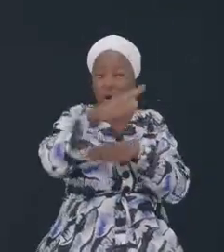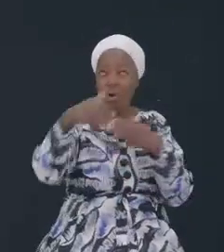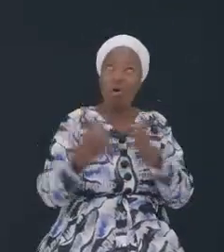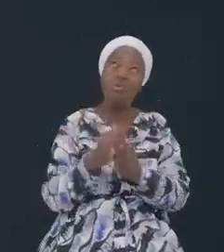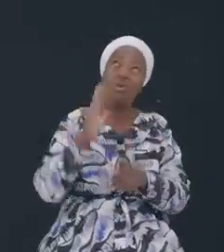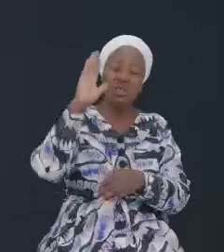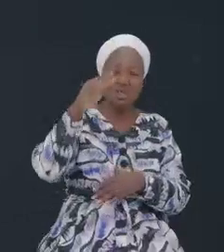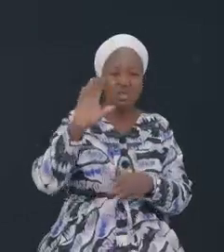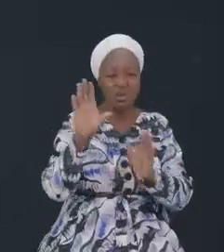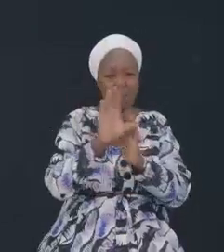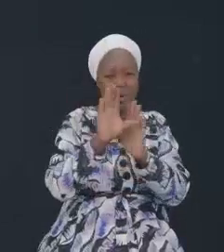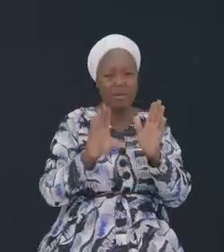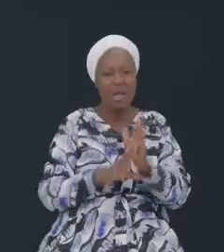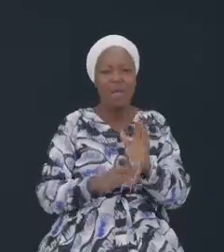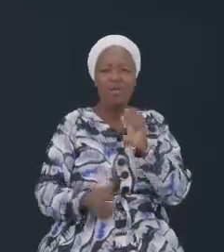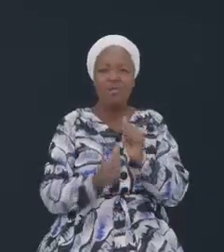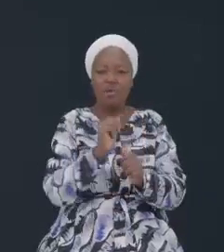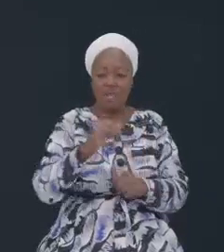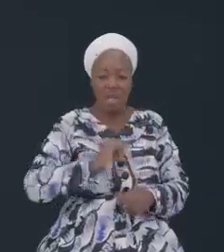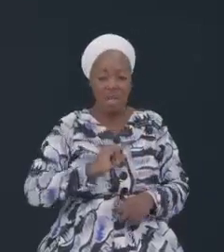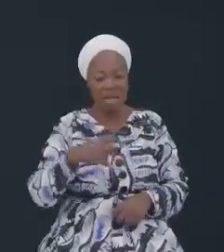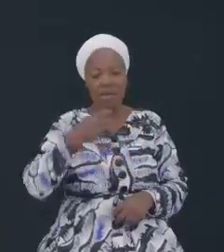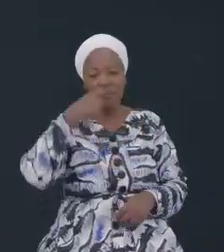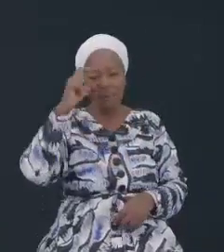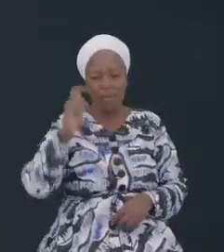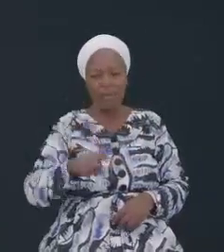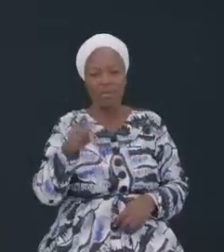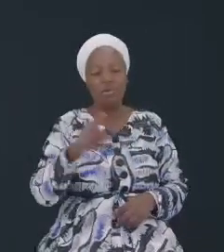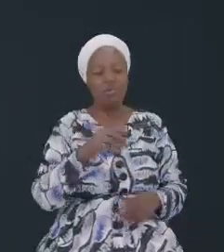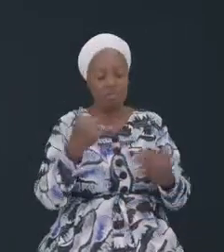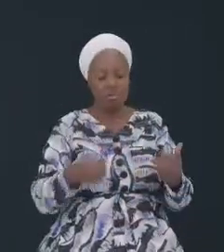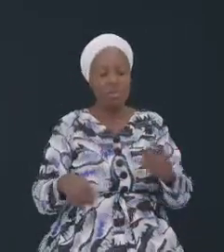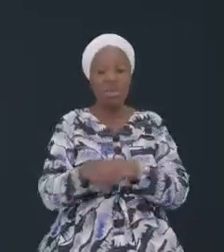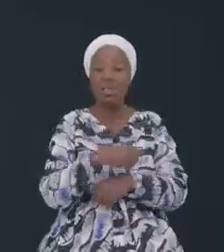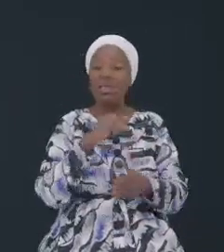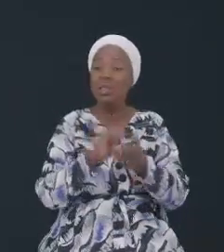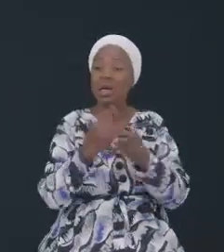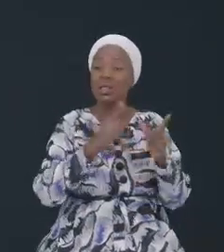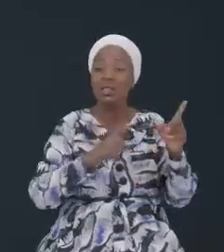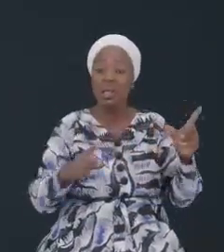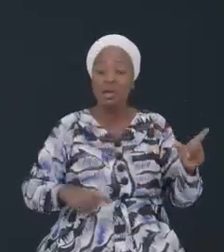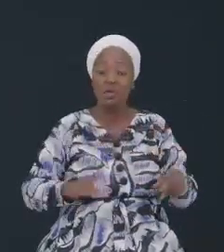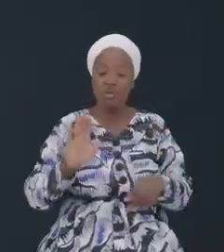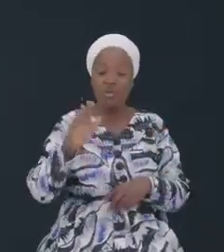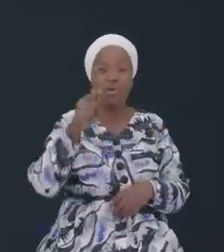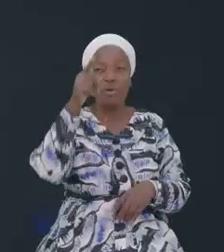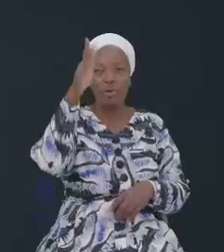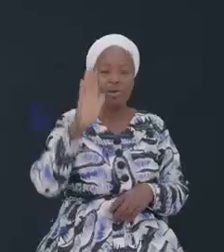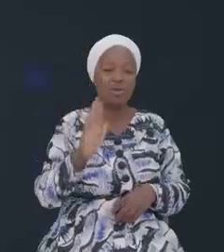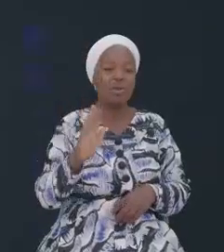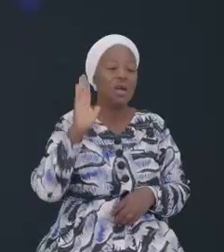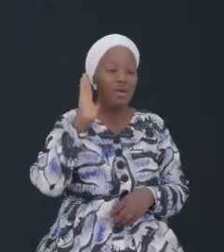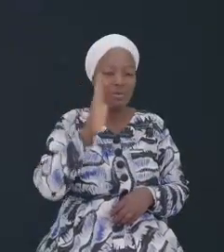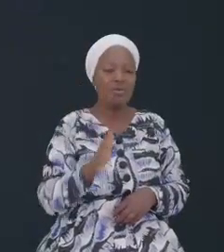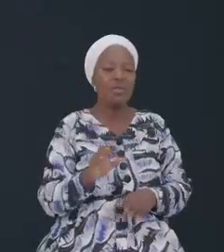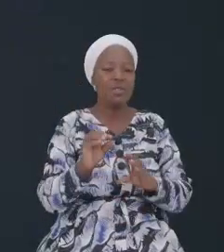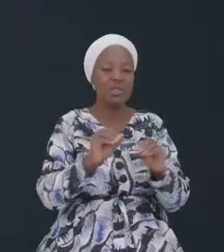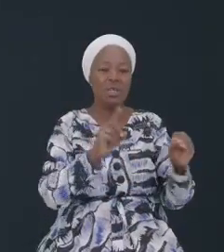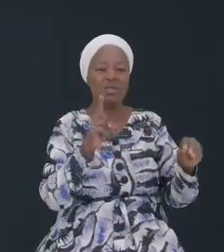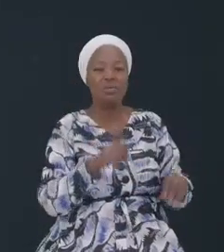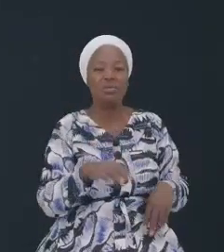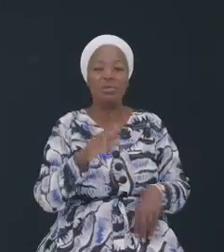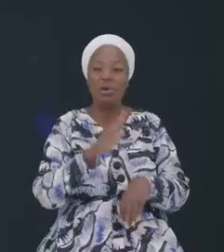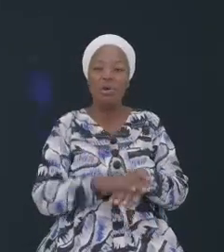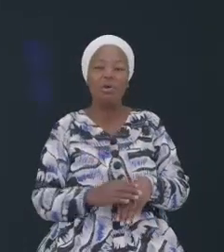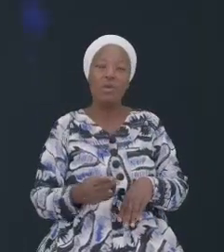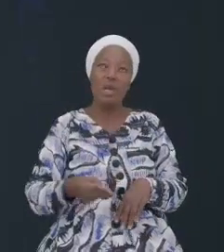commandments, which I command thee this day, that the Lord thy God will set thee on